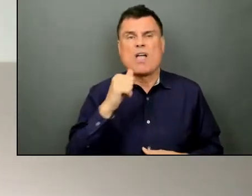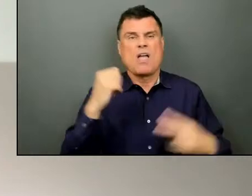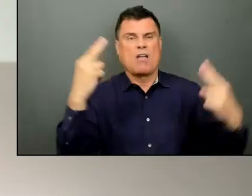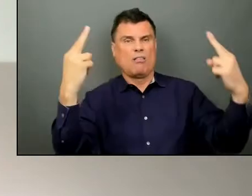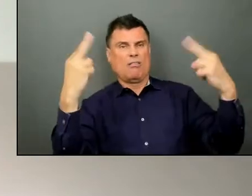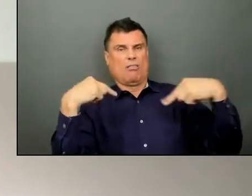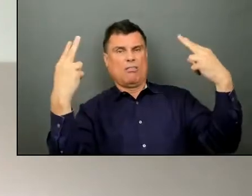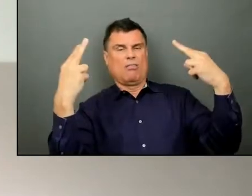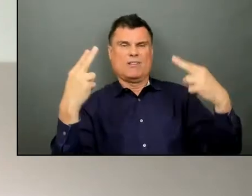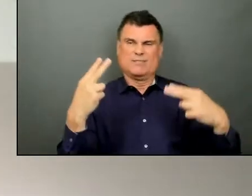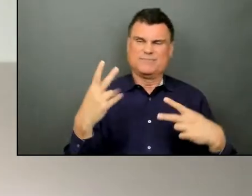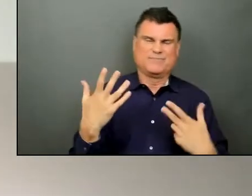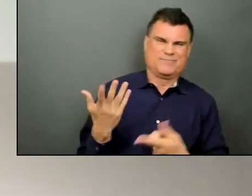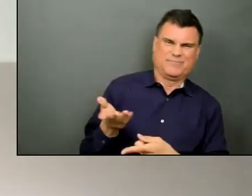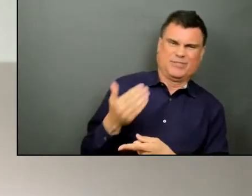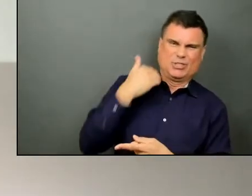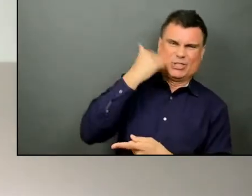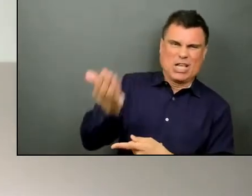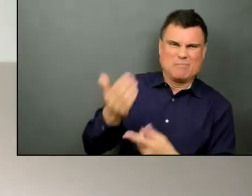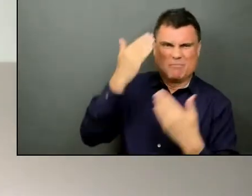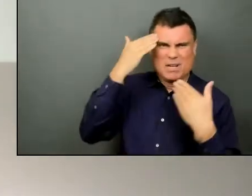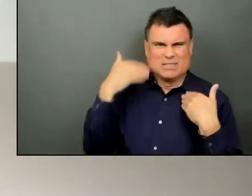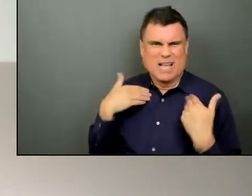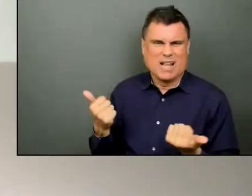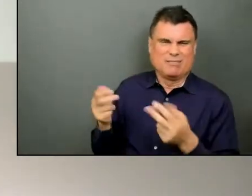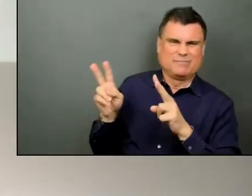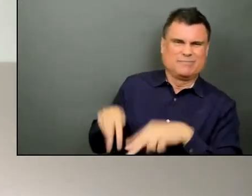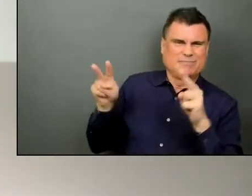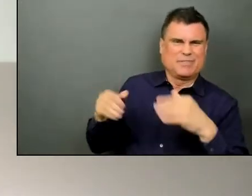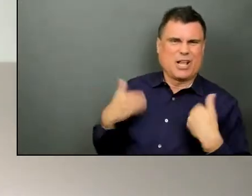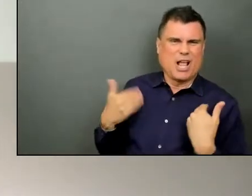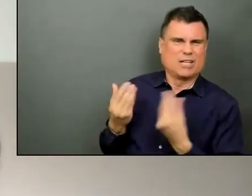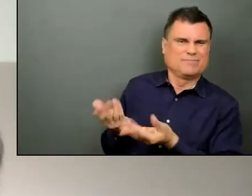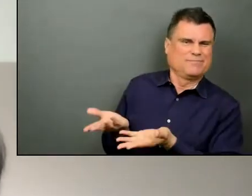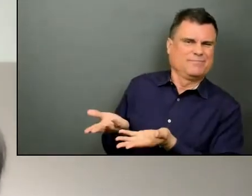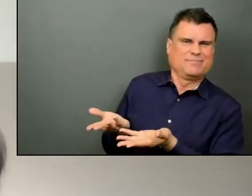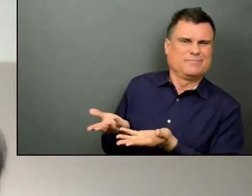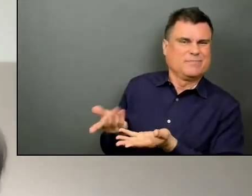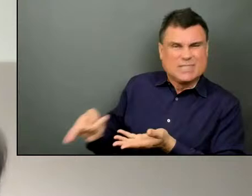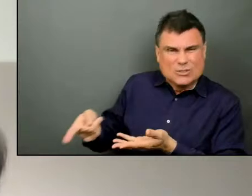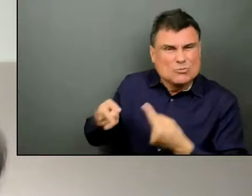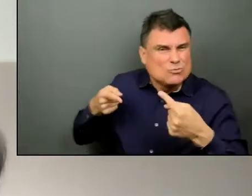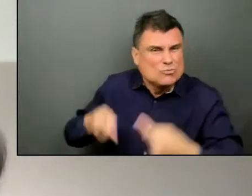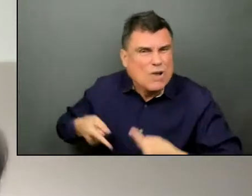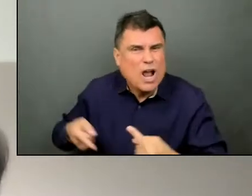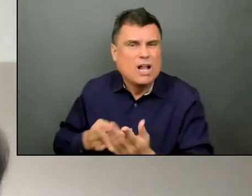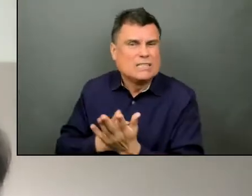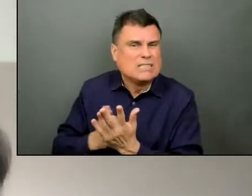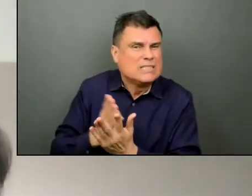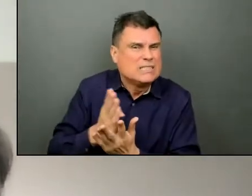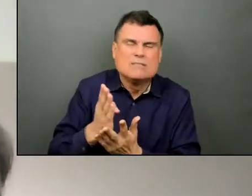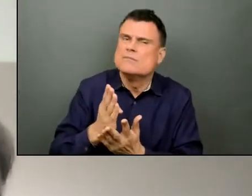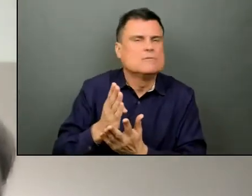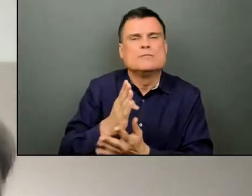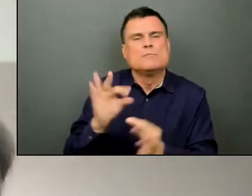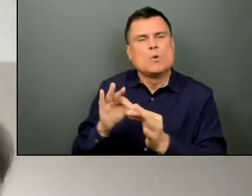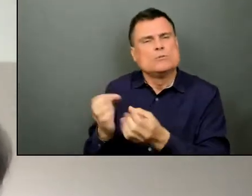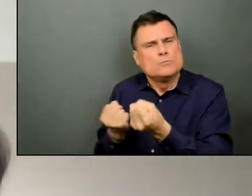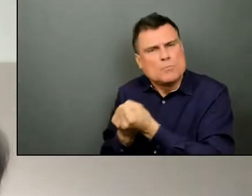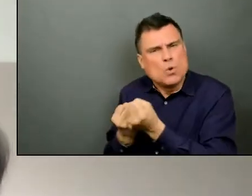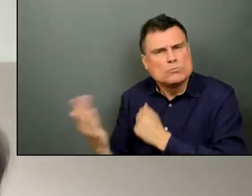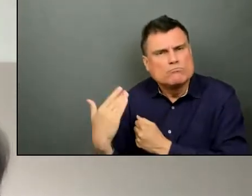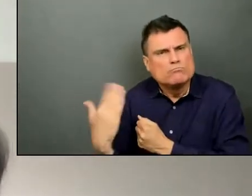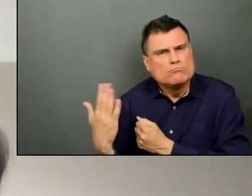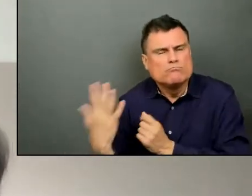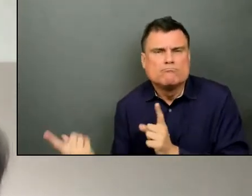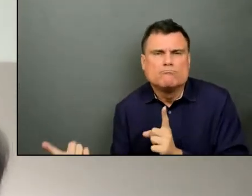to access mental health services. We know as many as 1 in 5 young people in any given year, particularly the teenagers and young